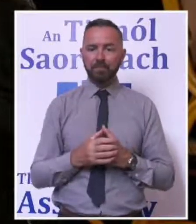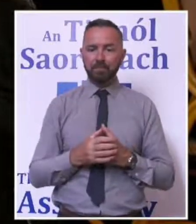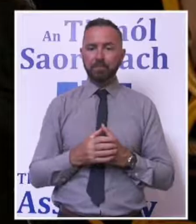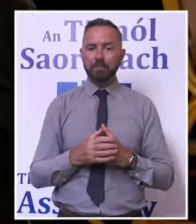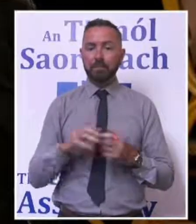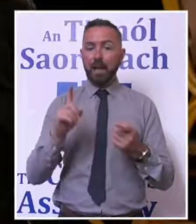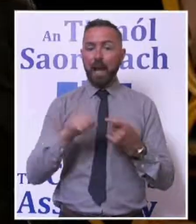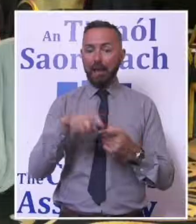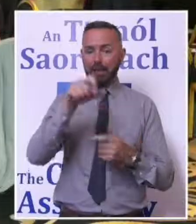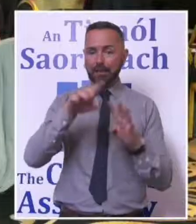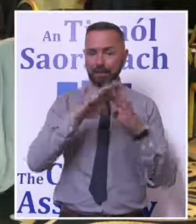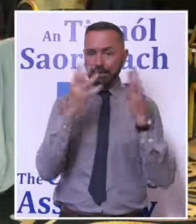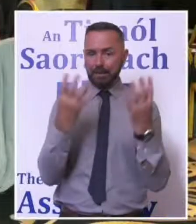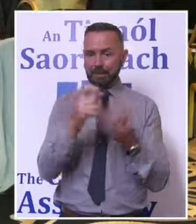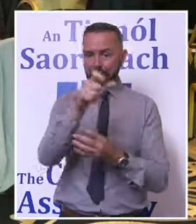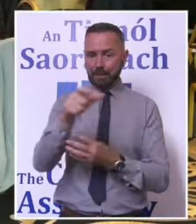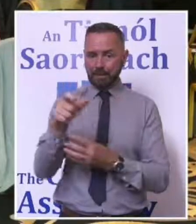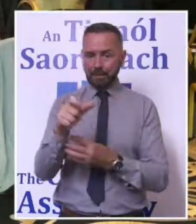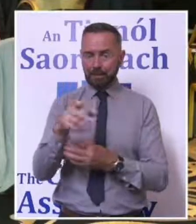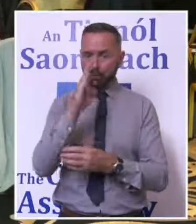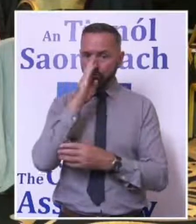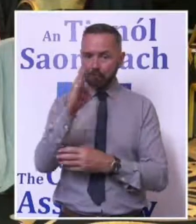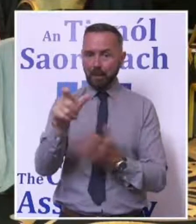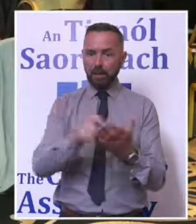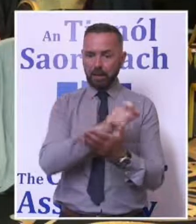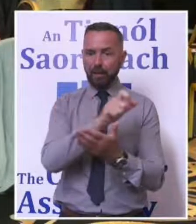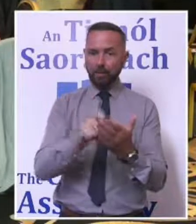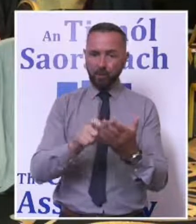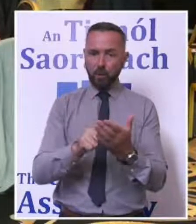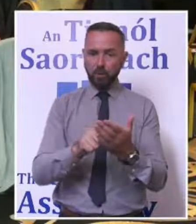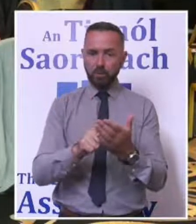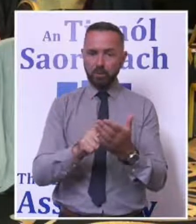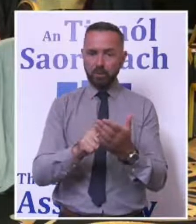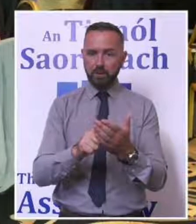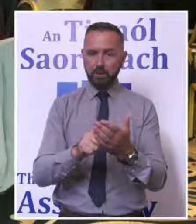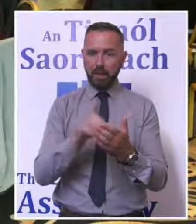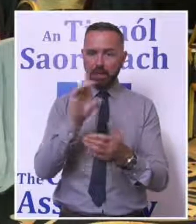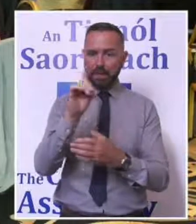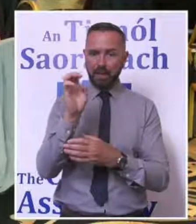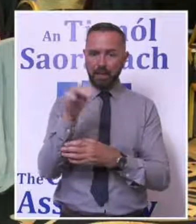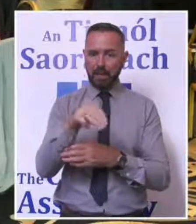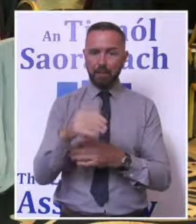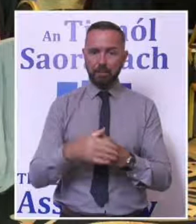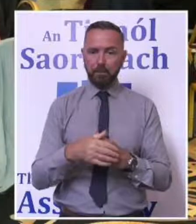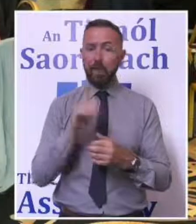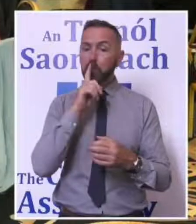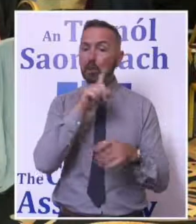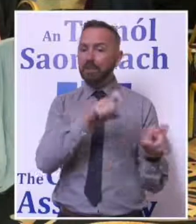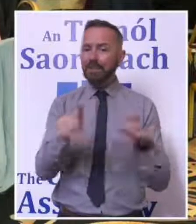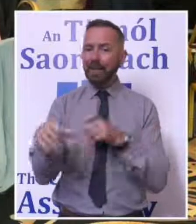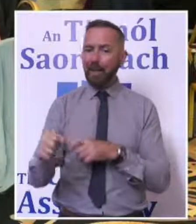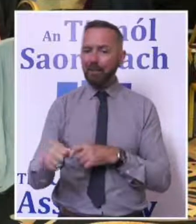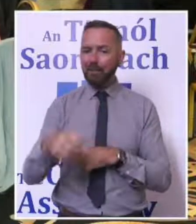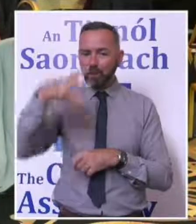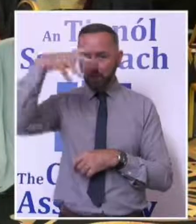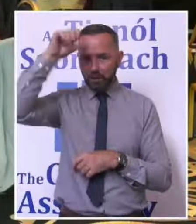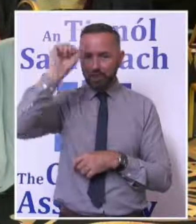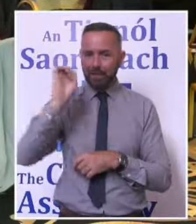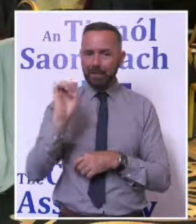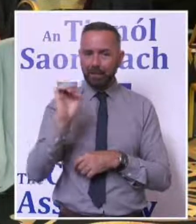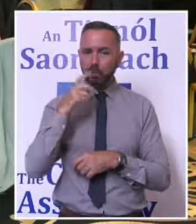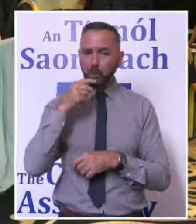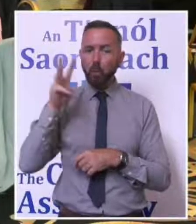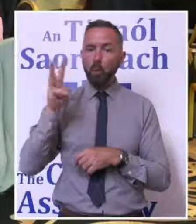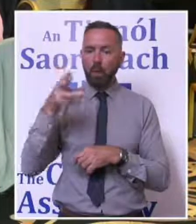mayor. Yeah. That's still with the Houses of Oireachtas and hasn't moved. Yeah. Yes, but you'd still have a chief executive, but with somewhat